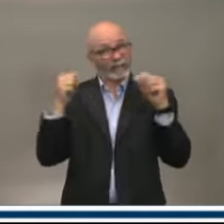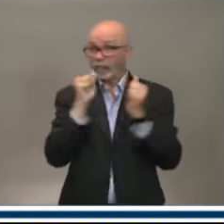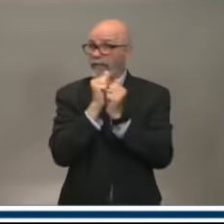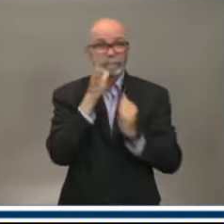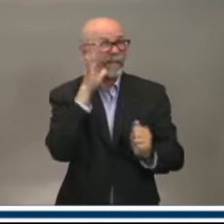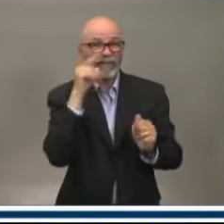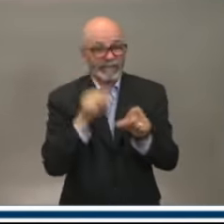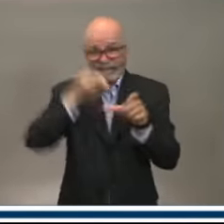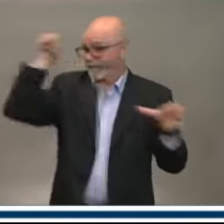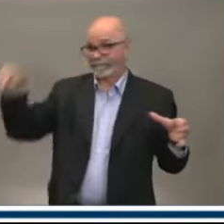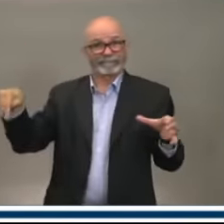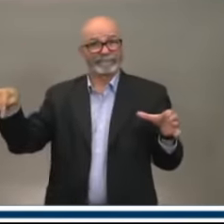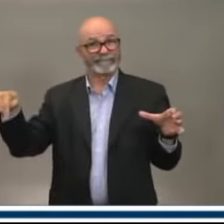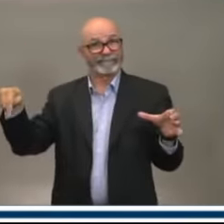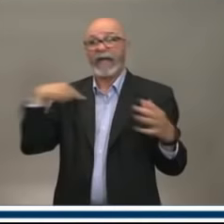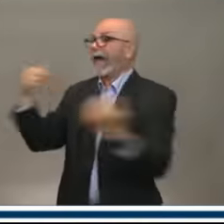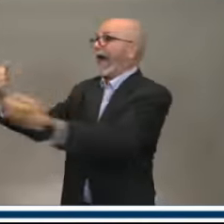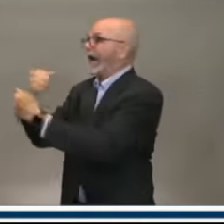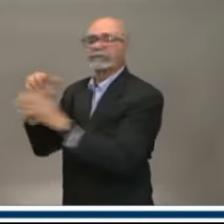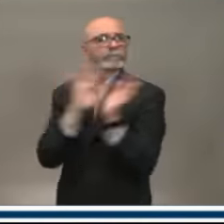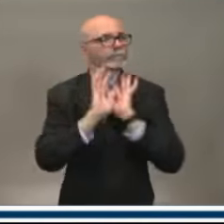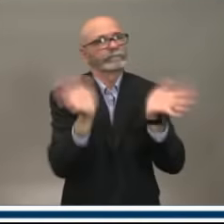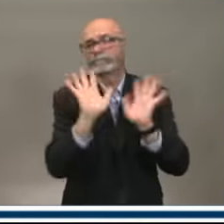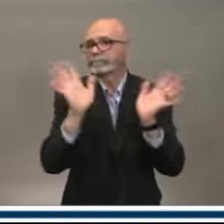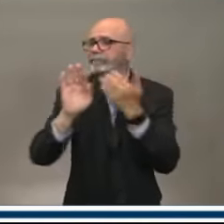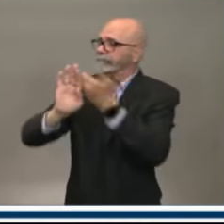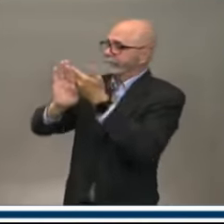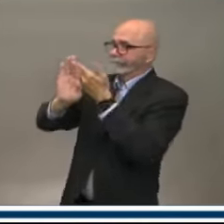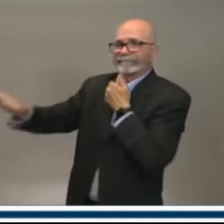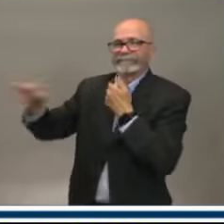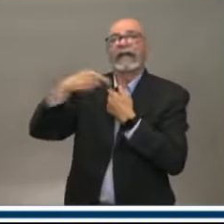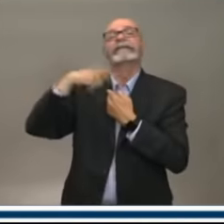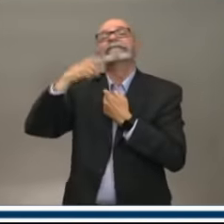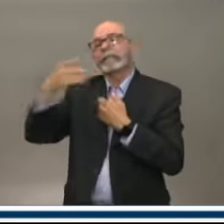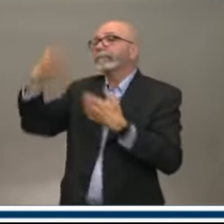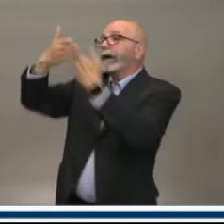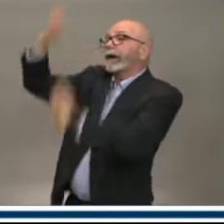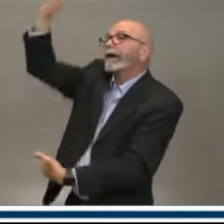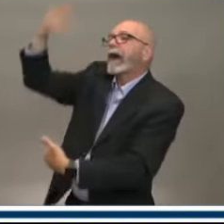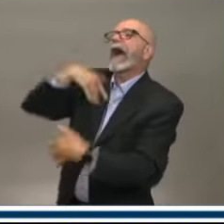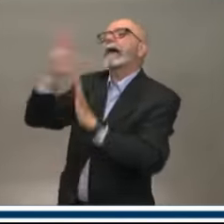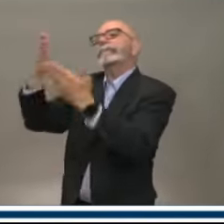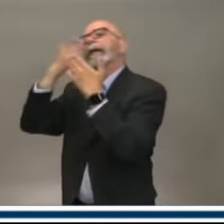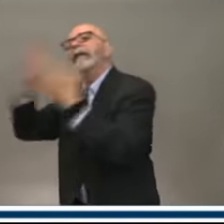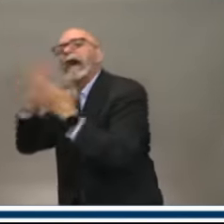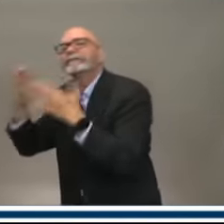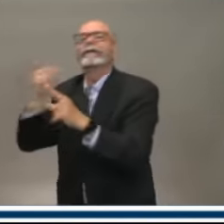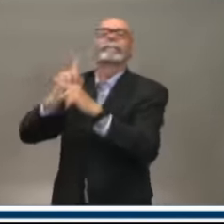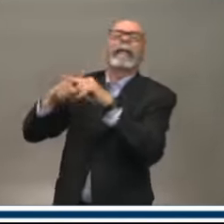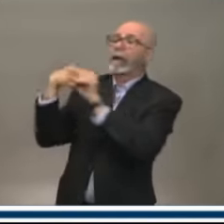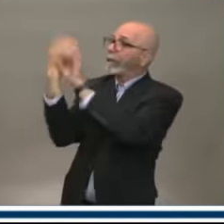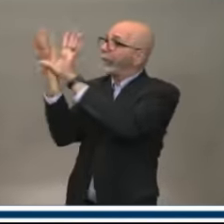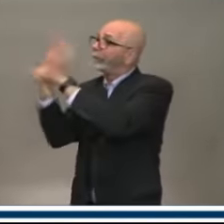need to find a way to tell your mom that you love her, thank her, either virtually